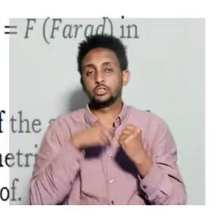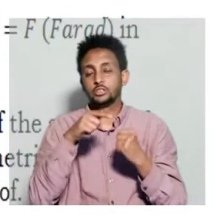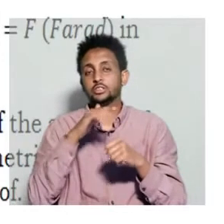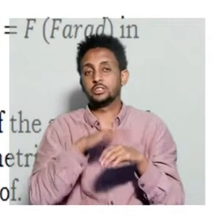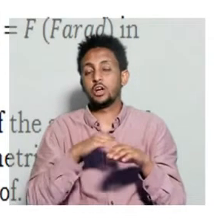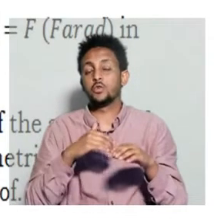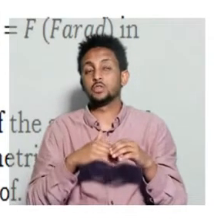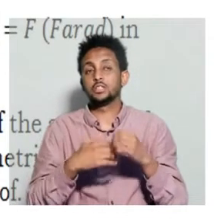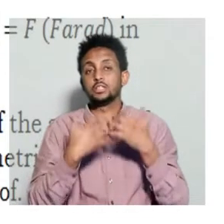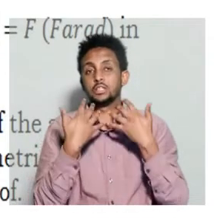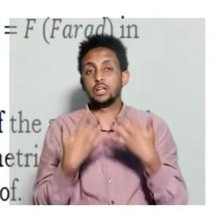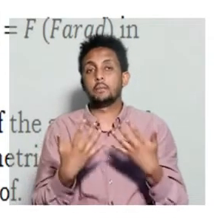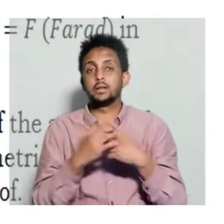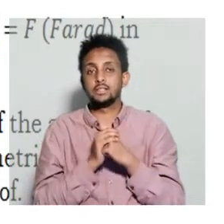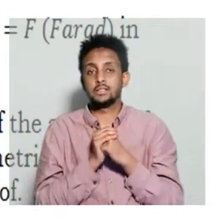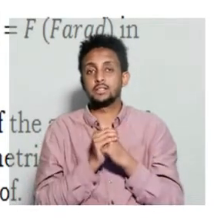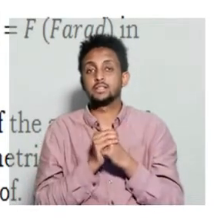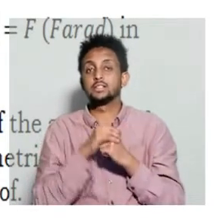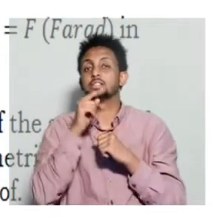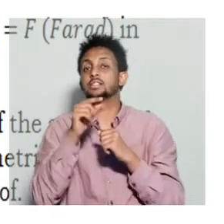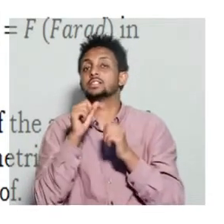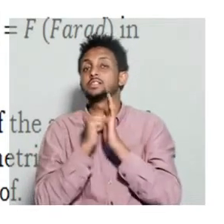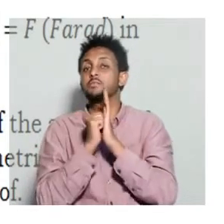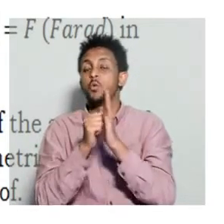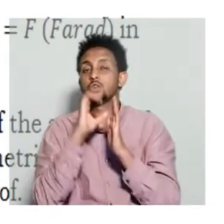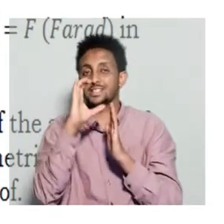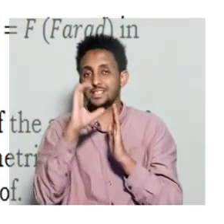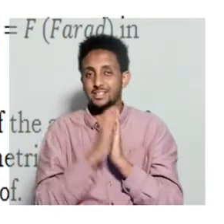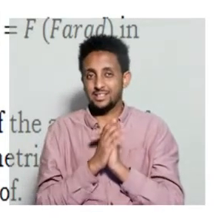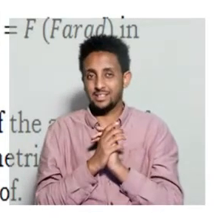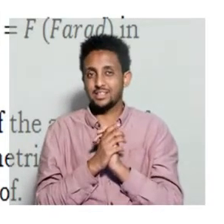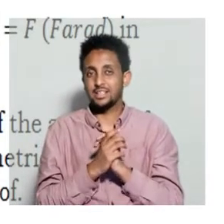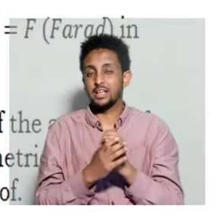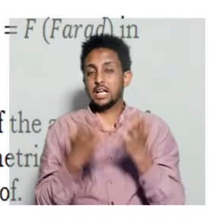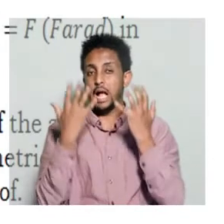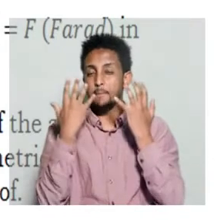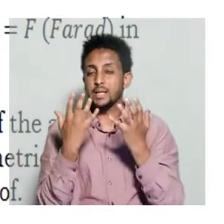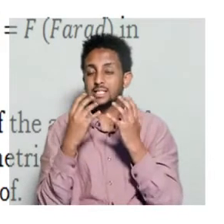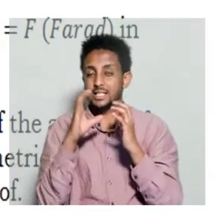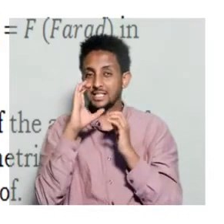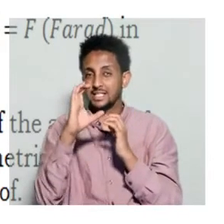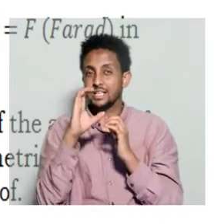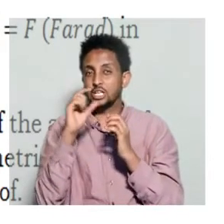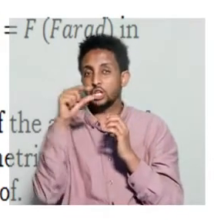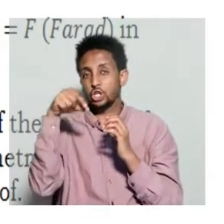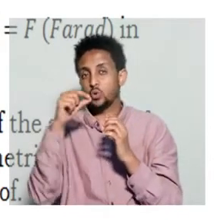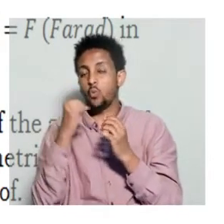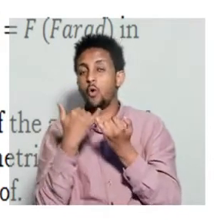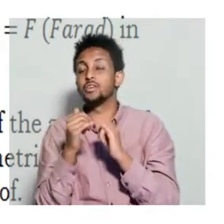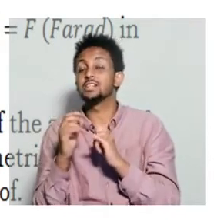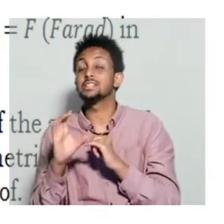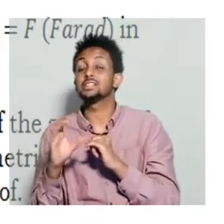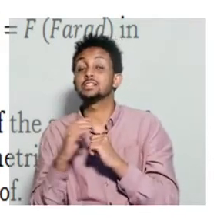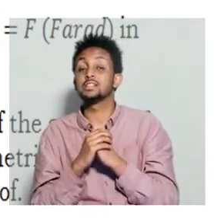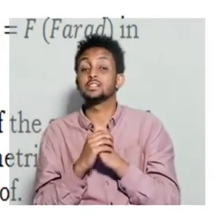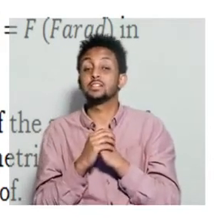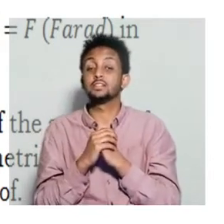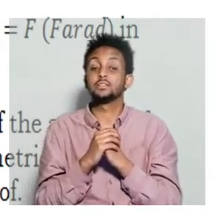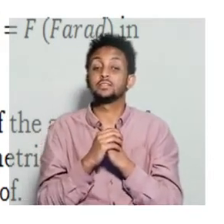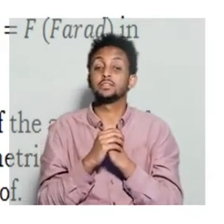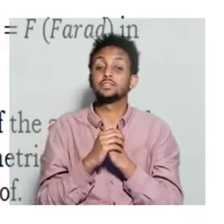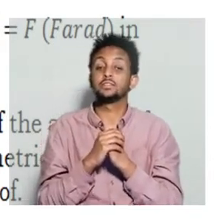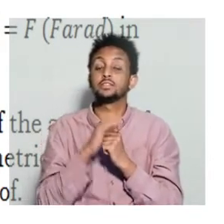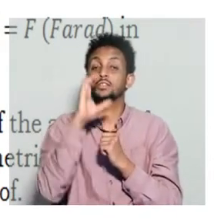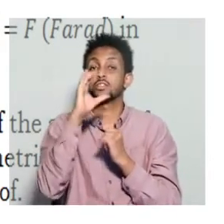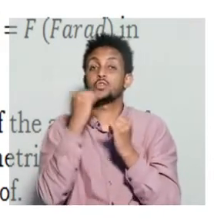be capacitance. And it's symbolized as C. So capacitance C is Q over V, the amount of the charge stored